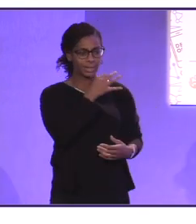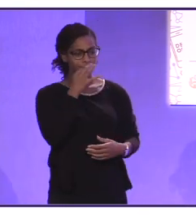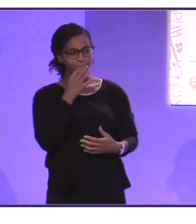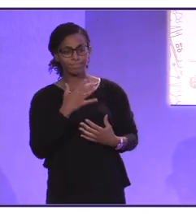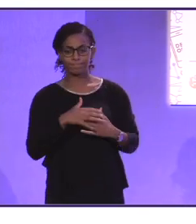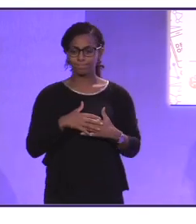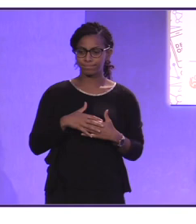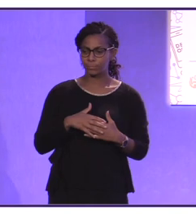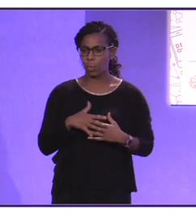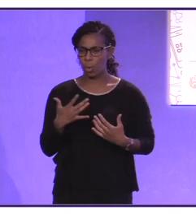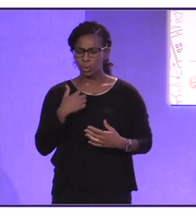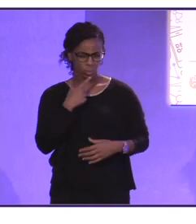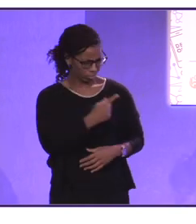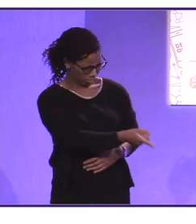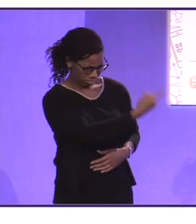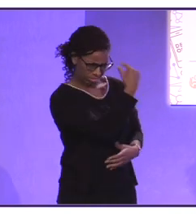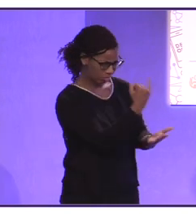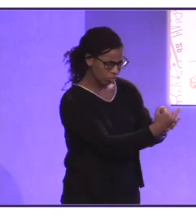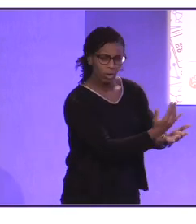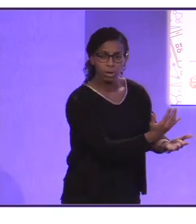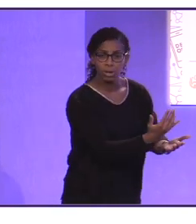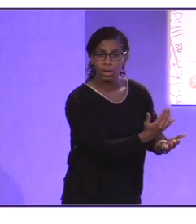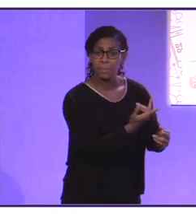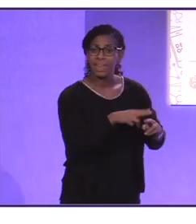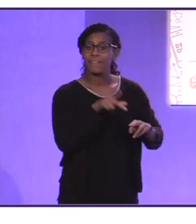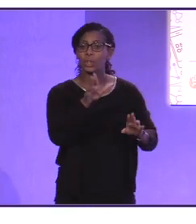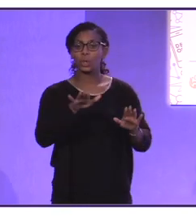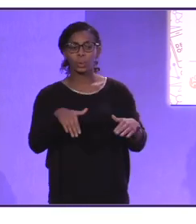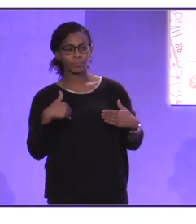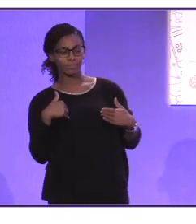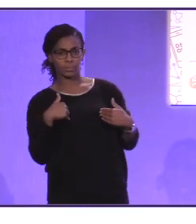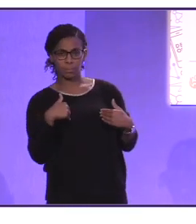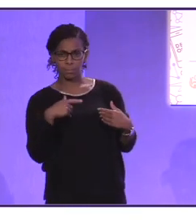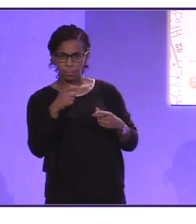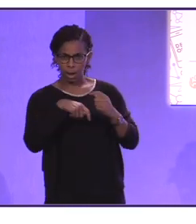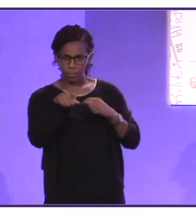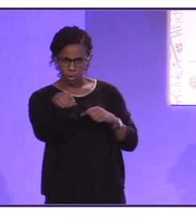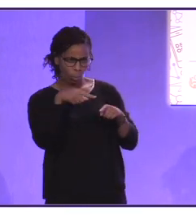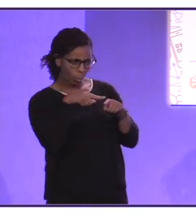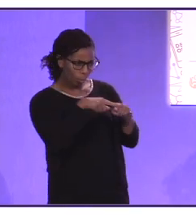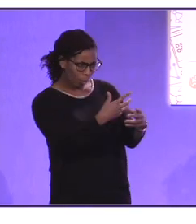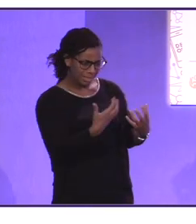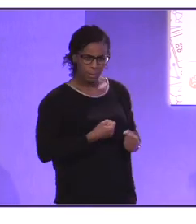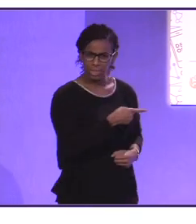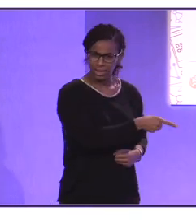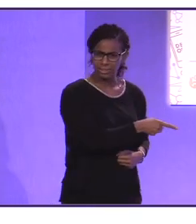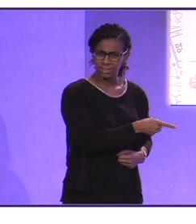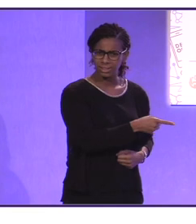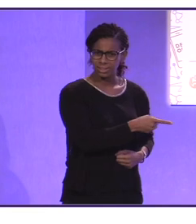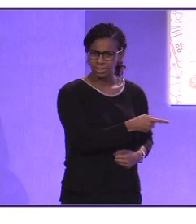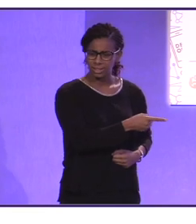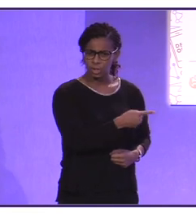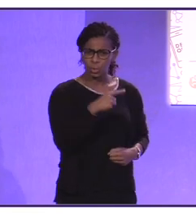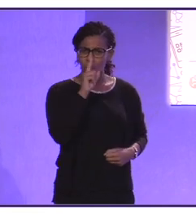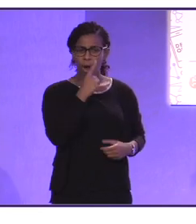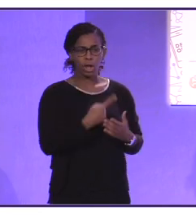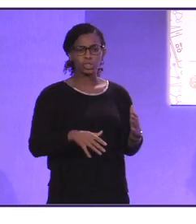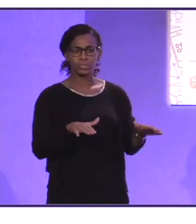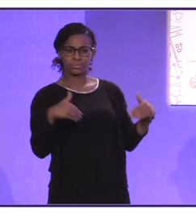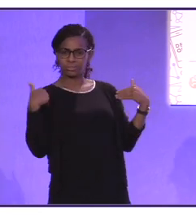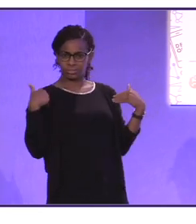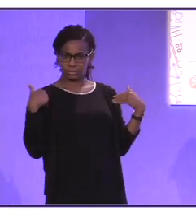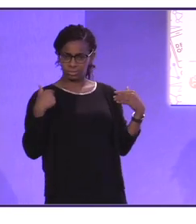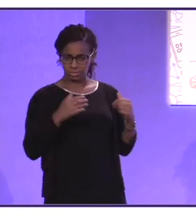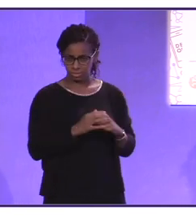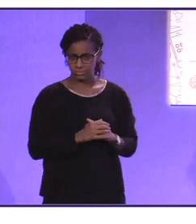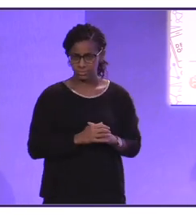say nothing, I'm complicit. I'm absolutely part of it. And we don't get to sit on the sidelines in this stuff. Talk openly about mental